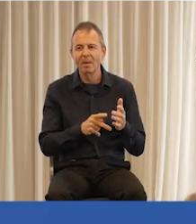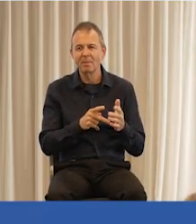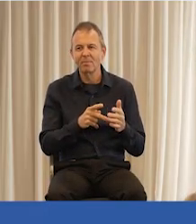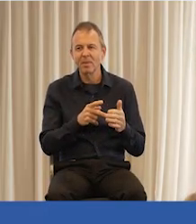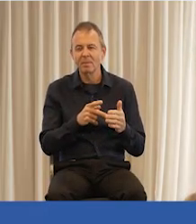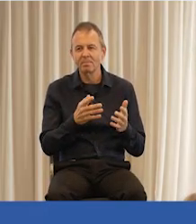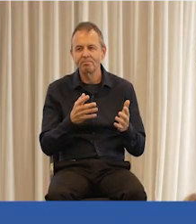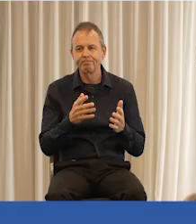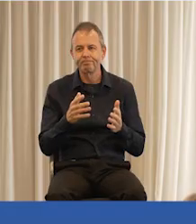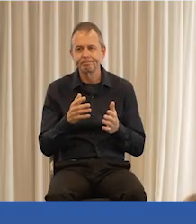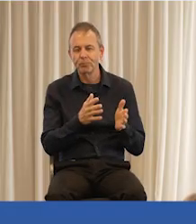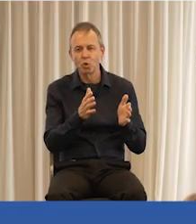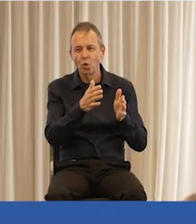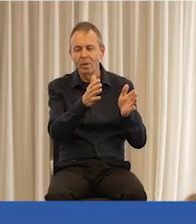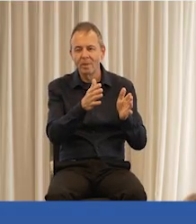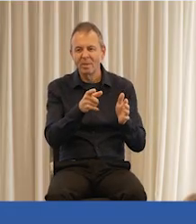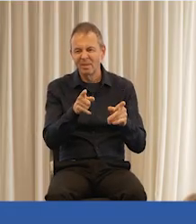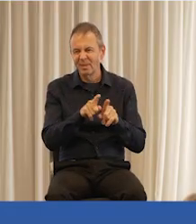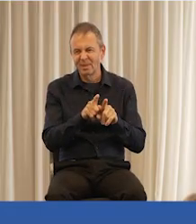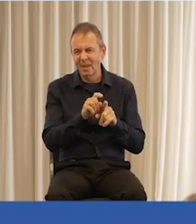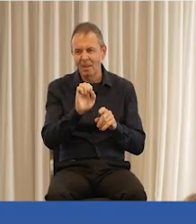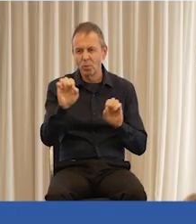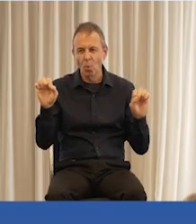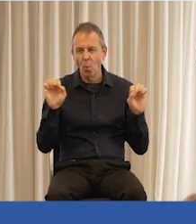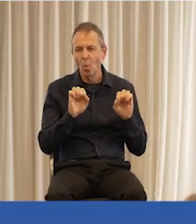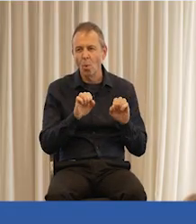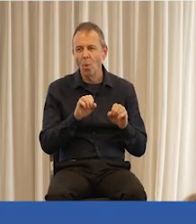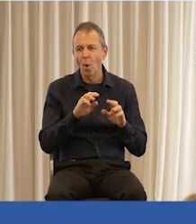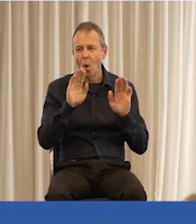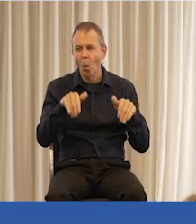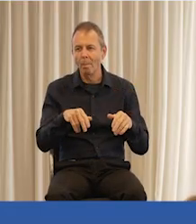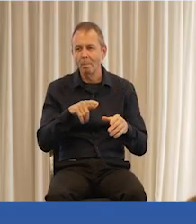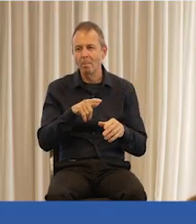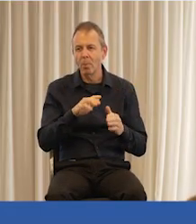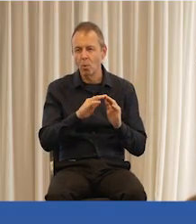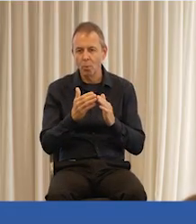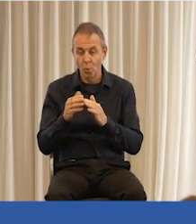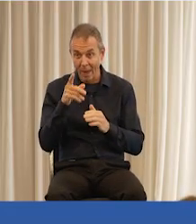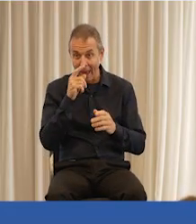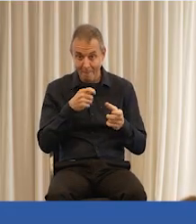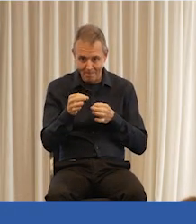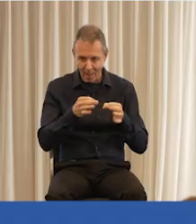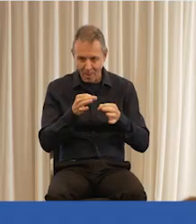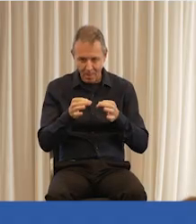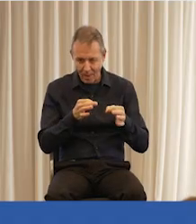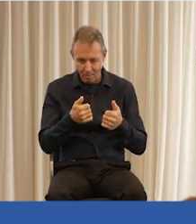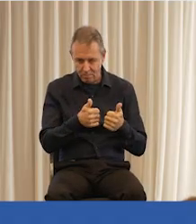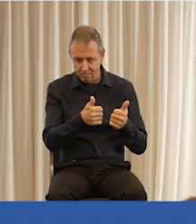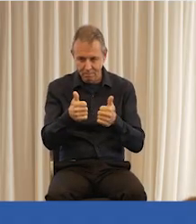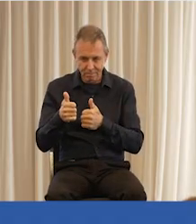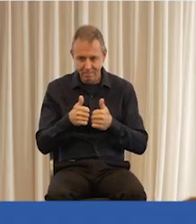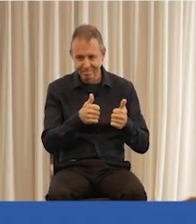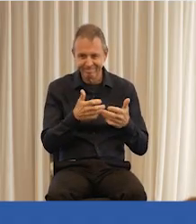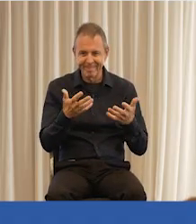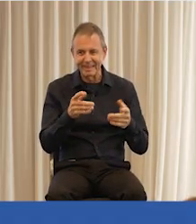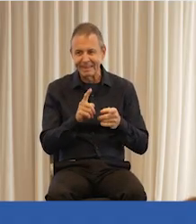going to be much like you'd experience back in your own local communities, that you can plan so much, and then sometimes you just have to go